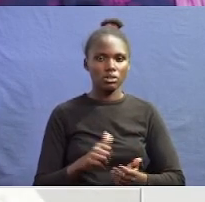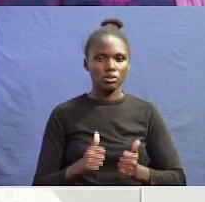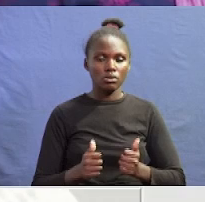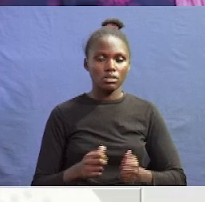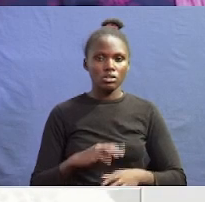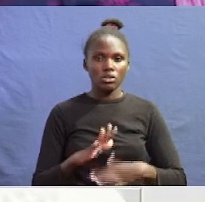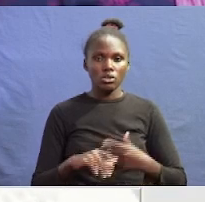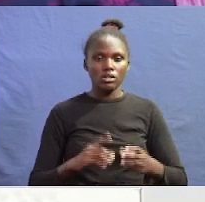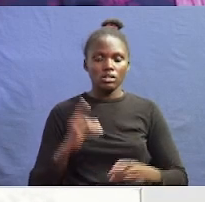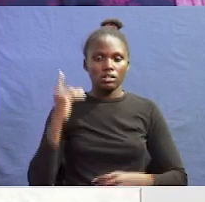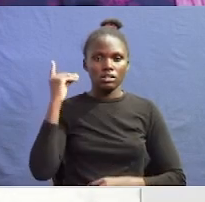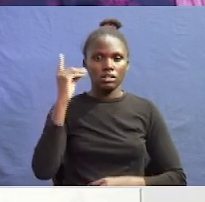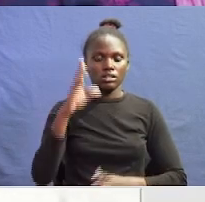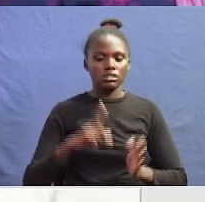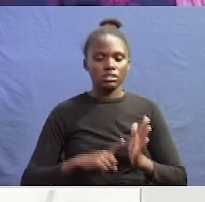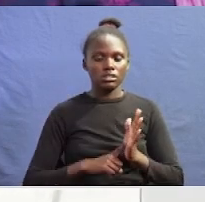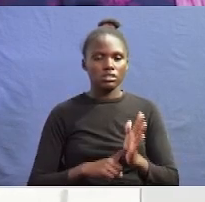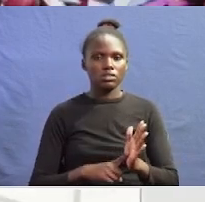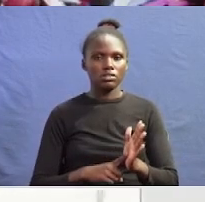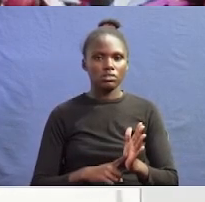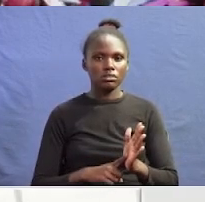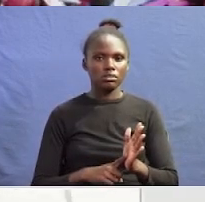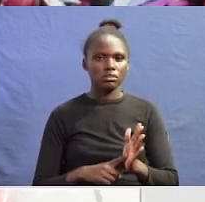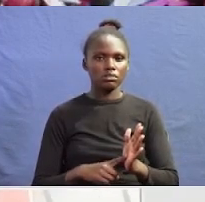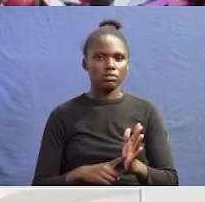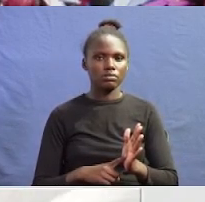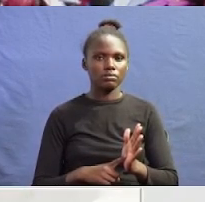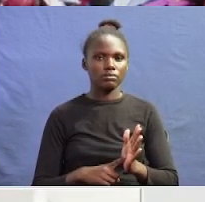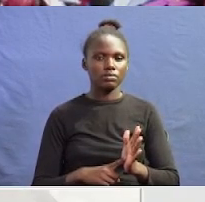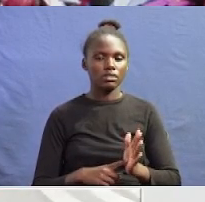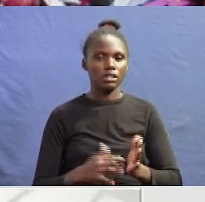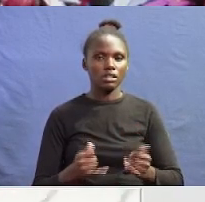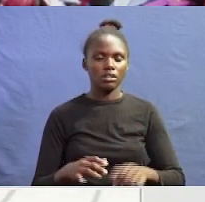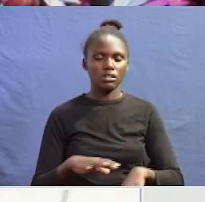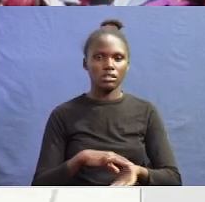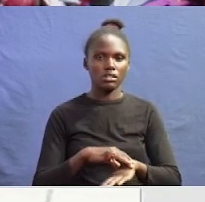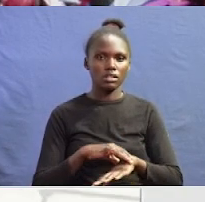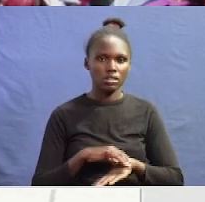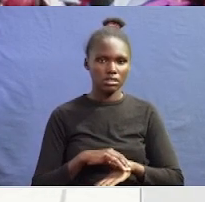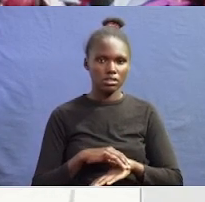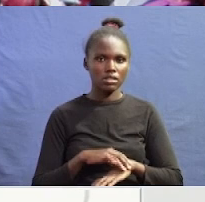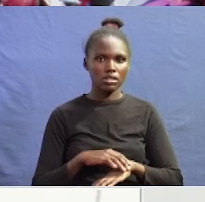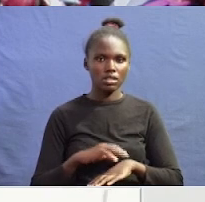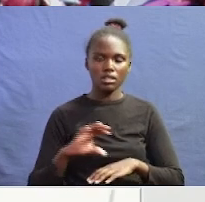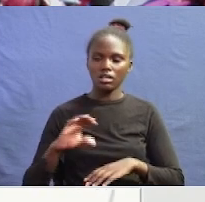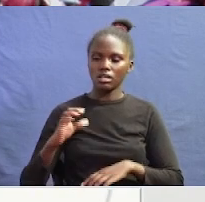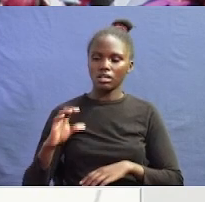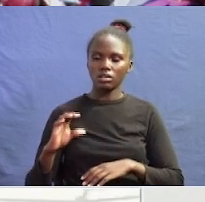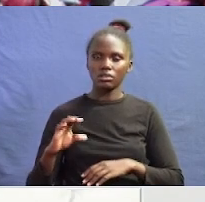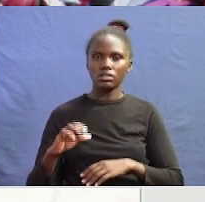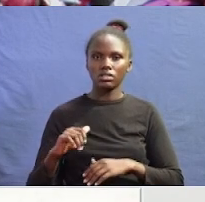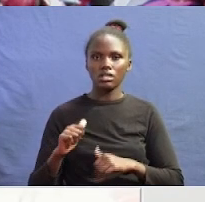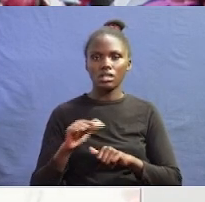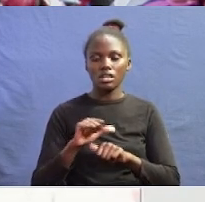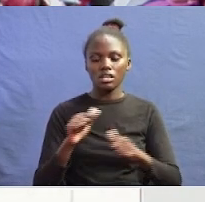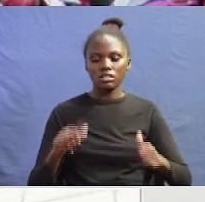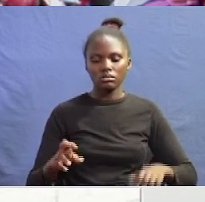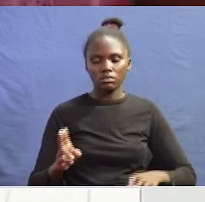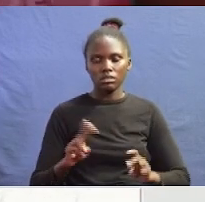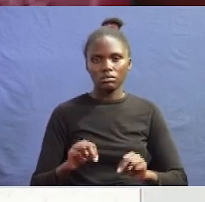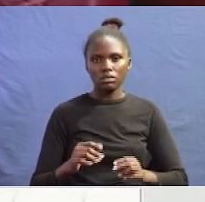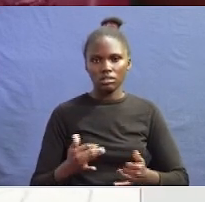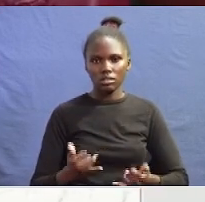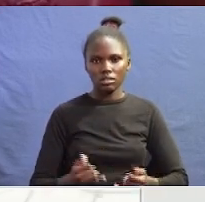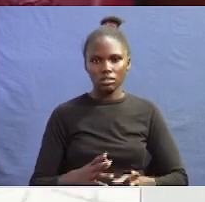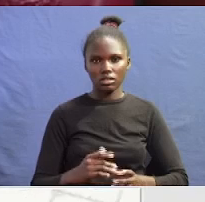determine the direction that this matter will take. I wanted to find out from the county assembly whether your proceedings